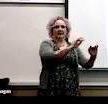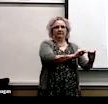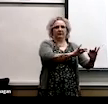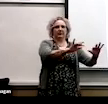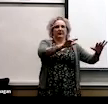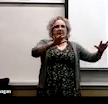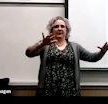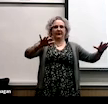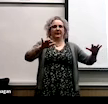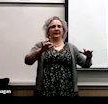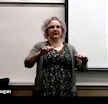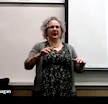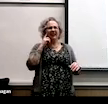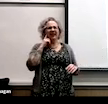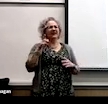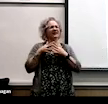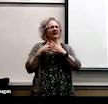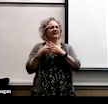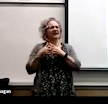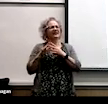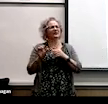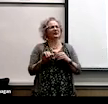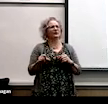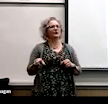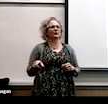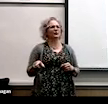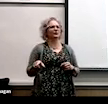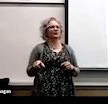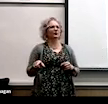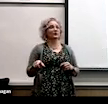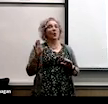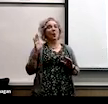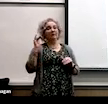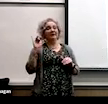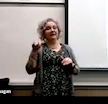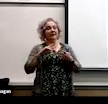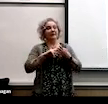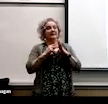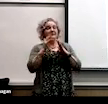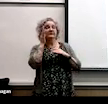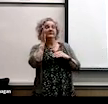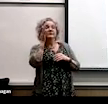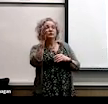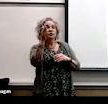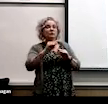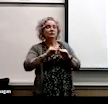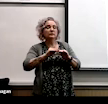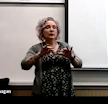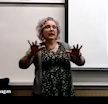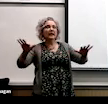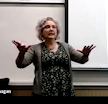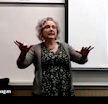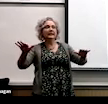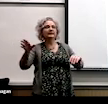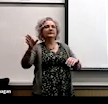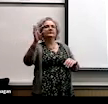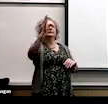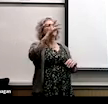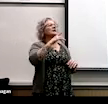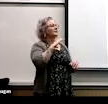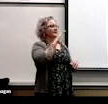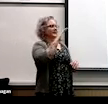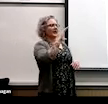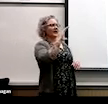those developing in the States as well. And so I hope that that's a harbinger of more to come. Case coordinators, could